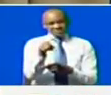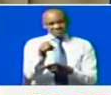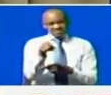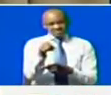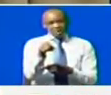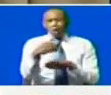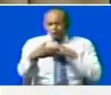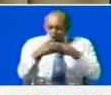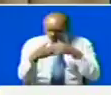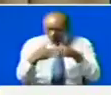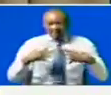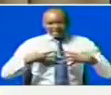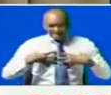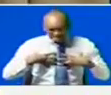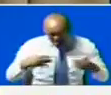to its completion,